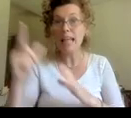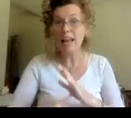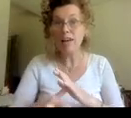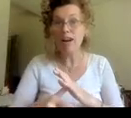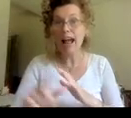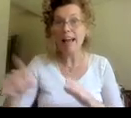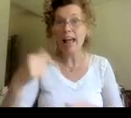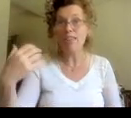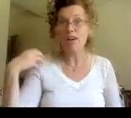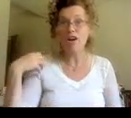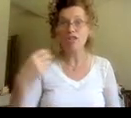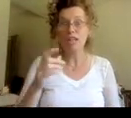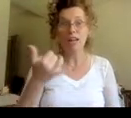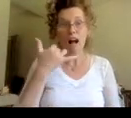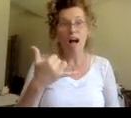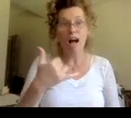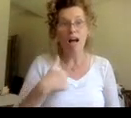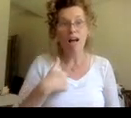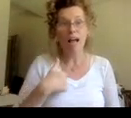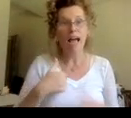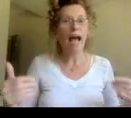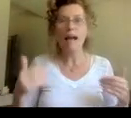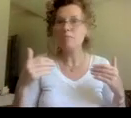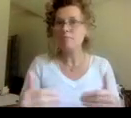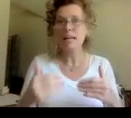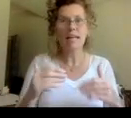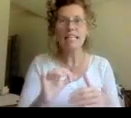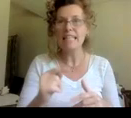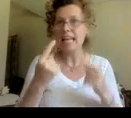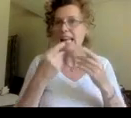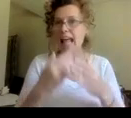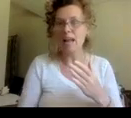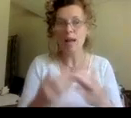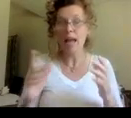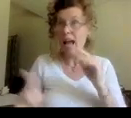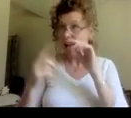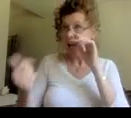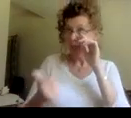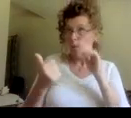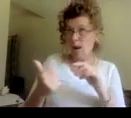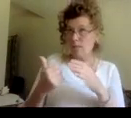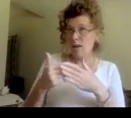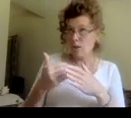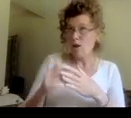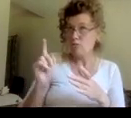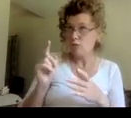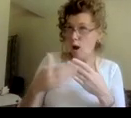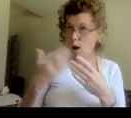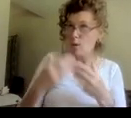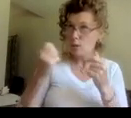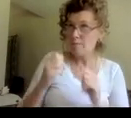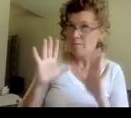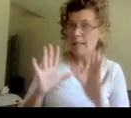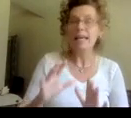call. And I just got up and did it anyway. And another one of those millimeter moments where you could have just quit. Yeah,